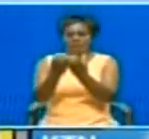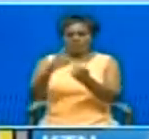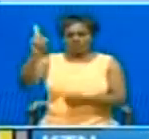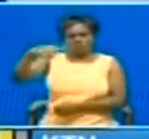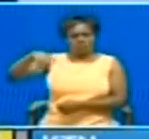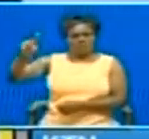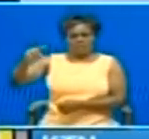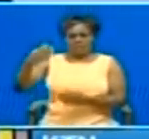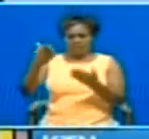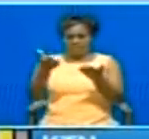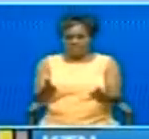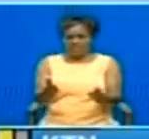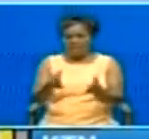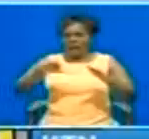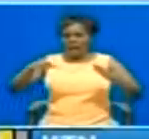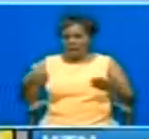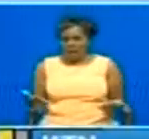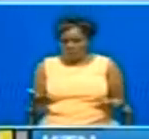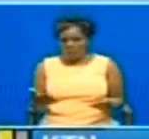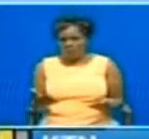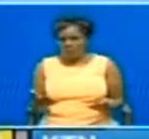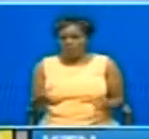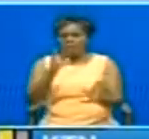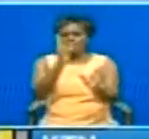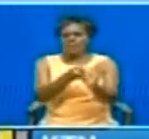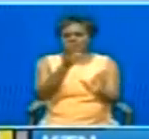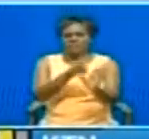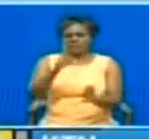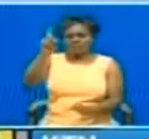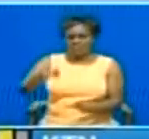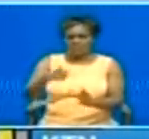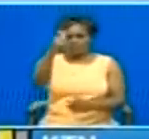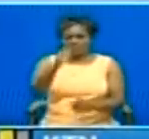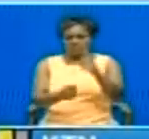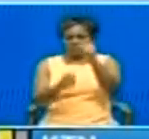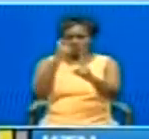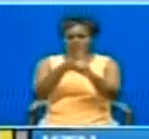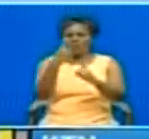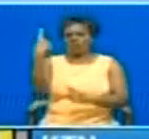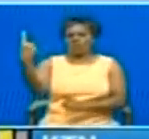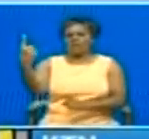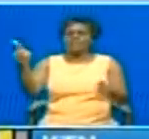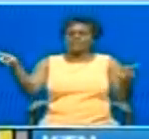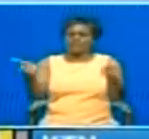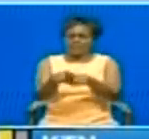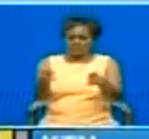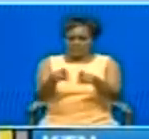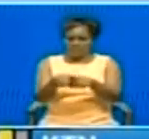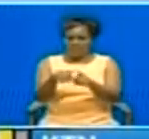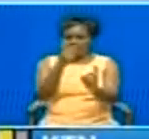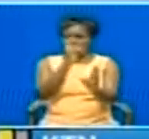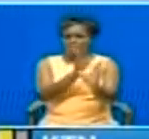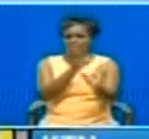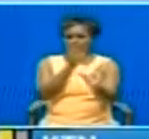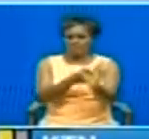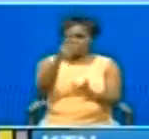qualify in this, you need to take part in the Brookside Term 1 Games. You need to also take part